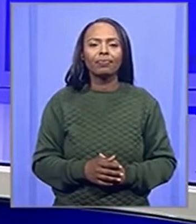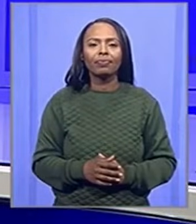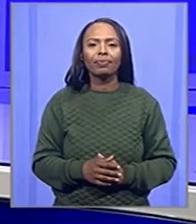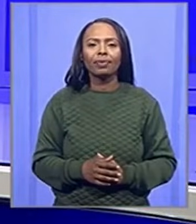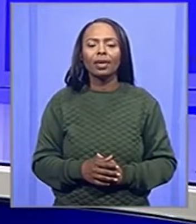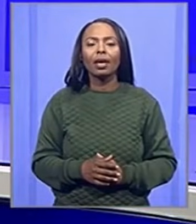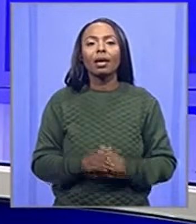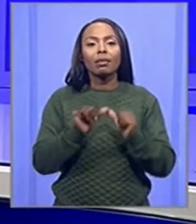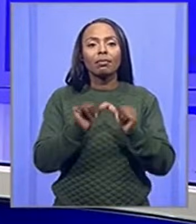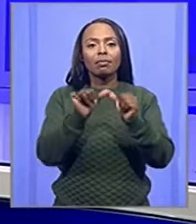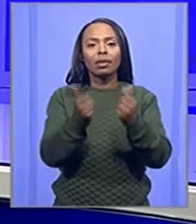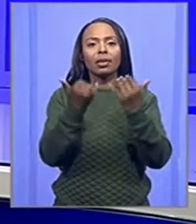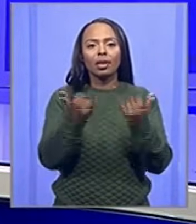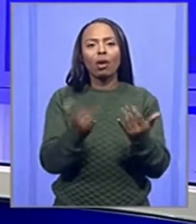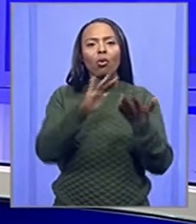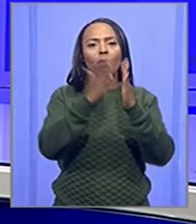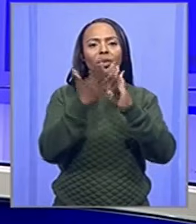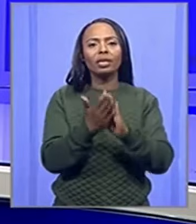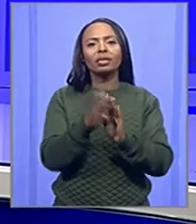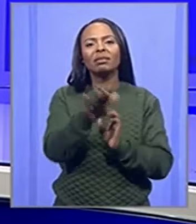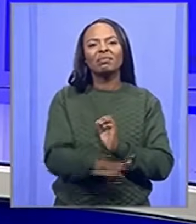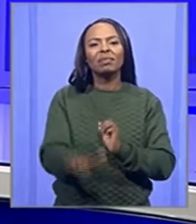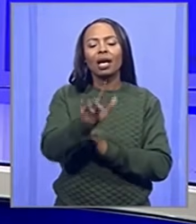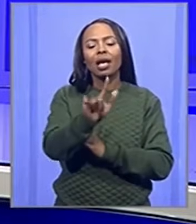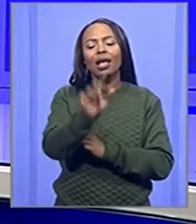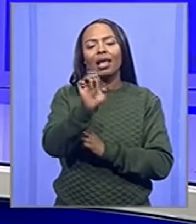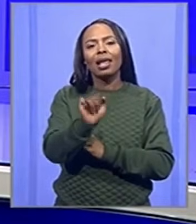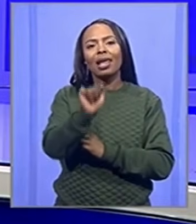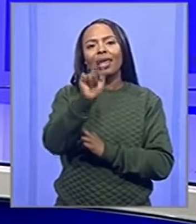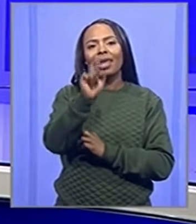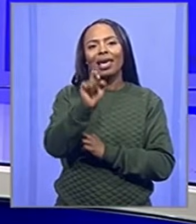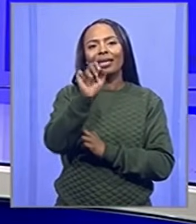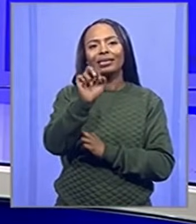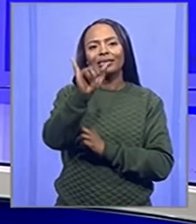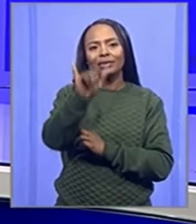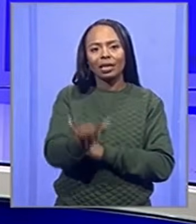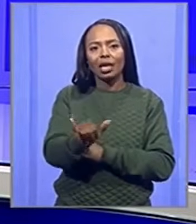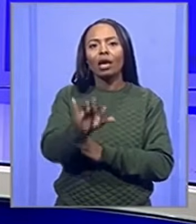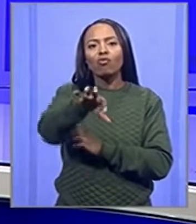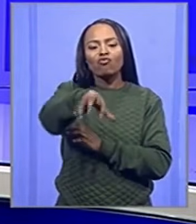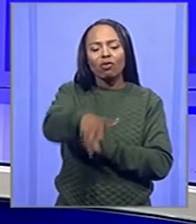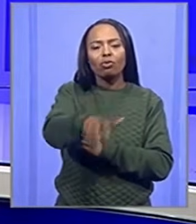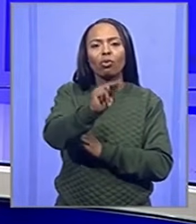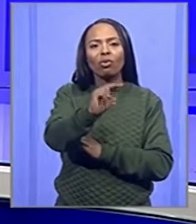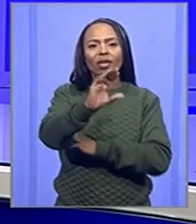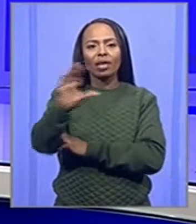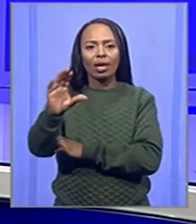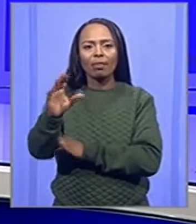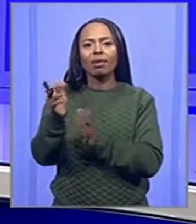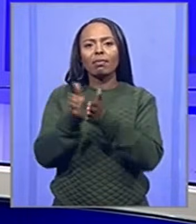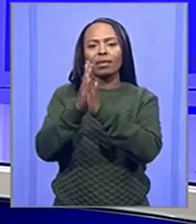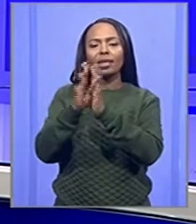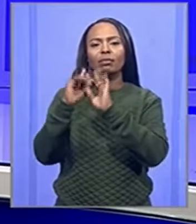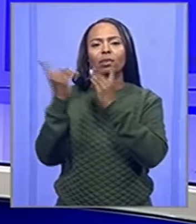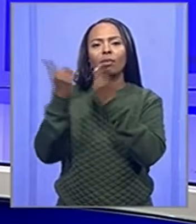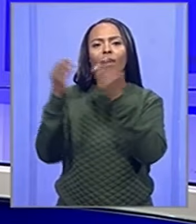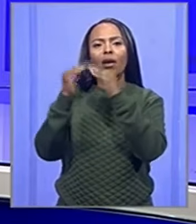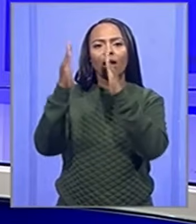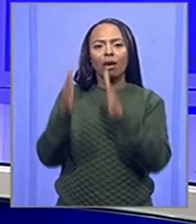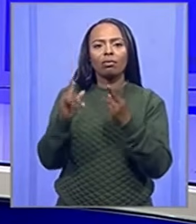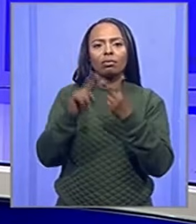Fa re tswela pele baagi ba motse wa Lexi kwa profenseng ya Northern Cape ba lopa lefapha la matlo, merero ya selegae le